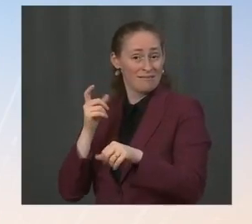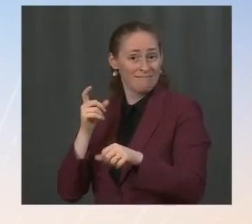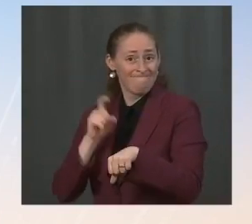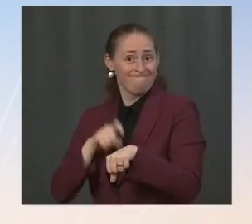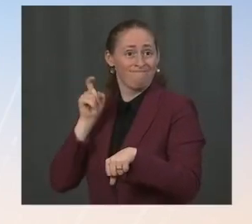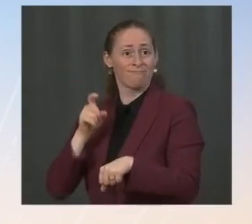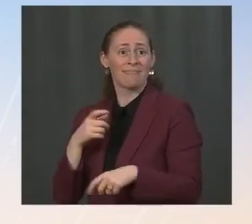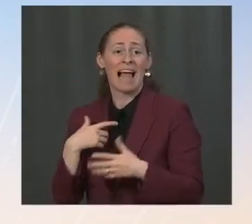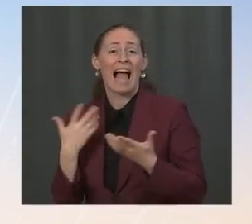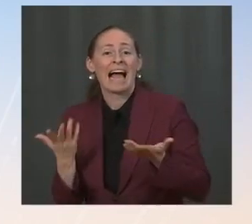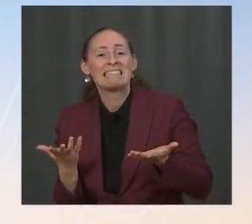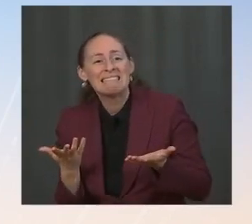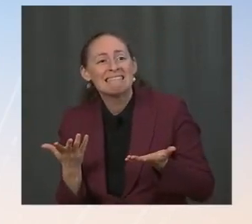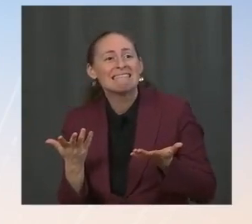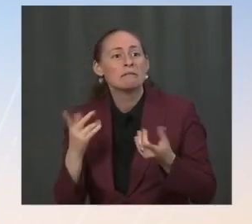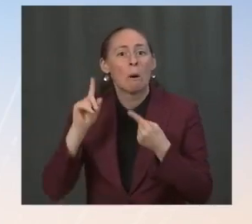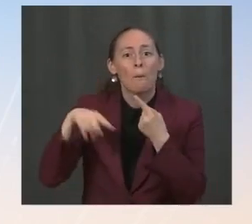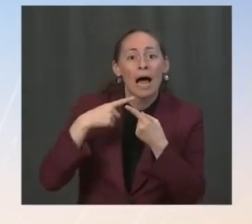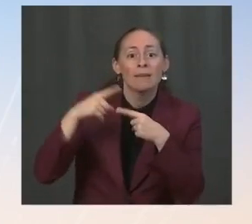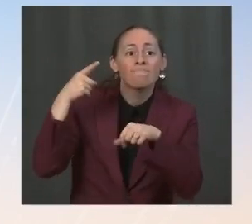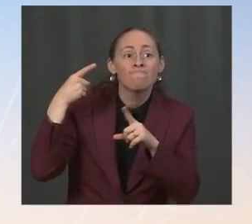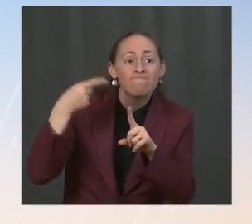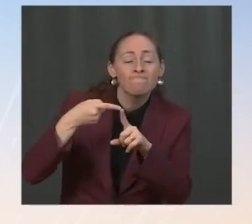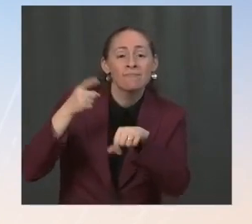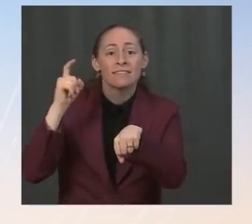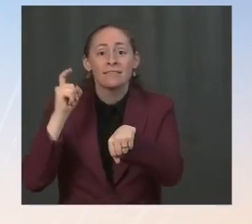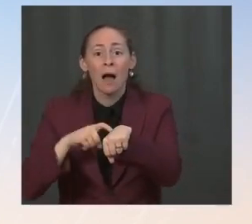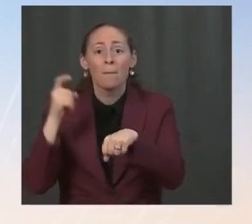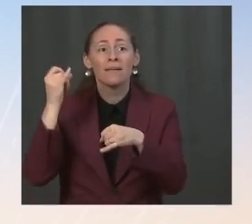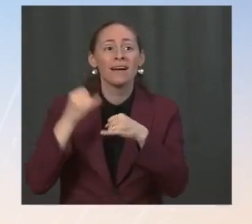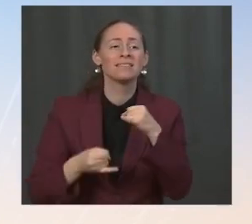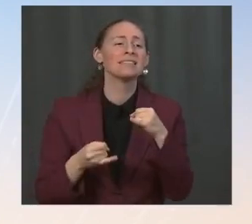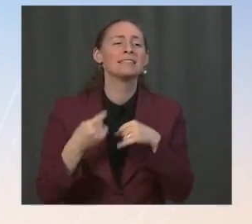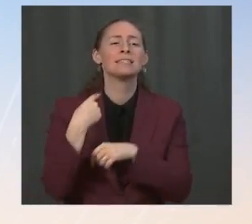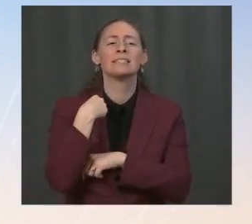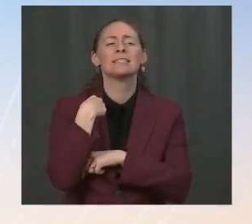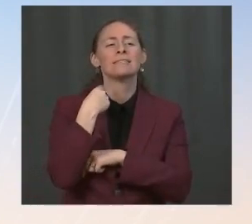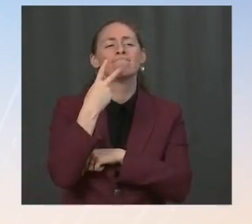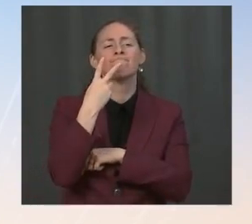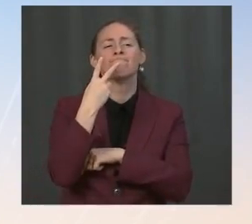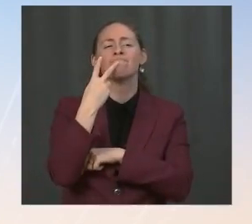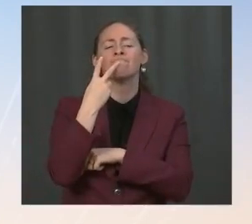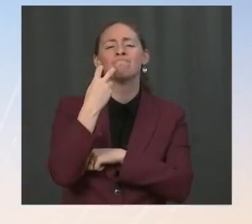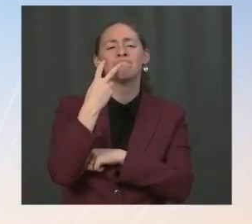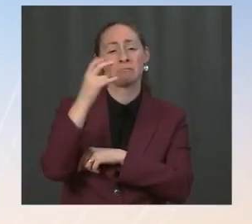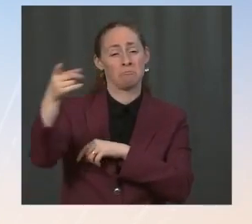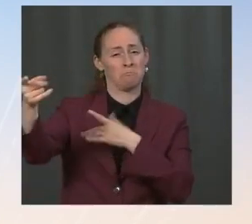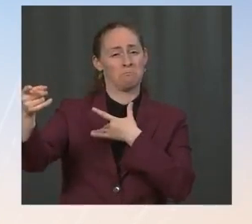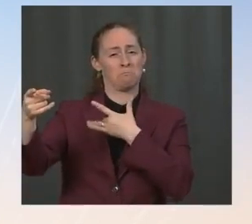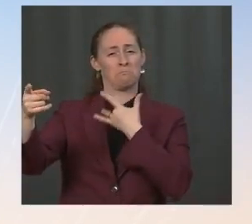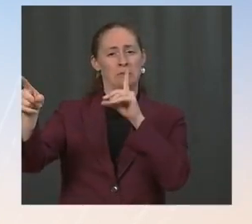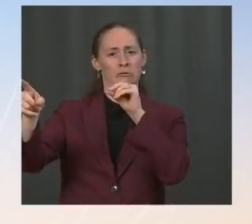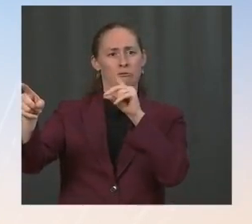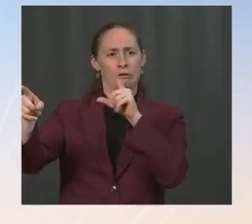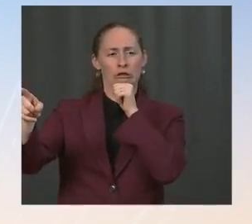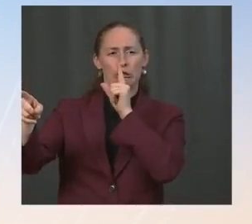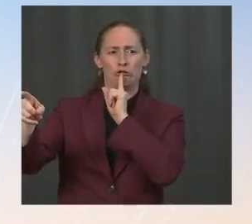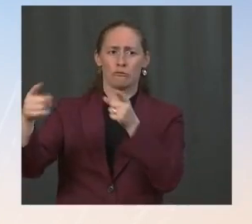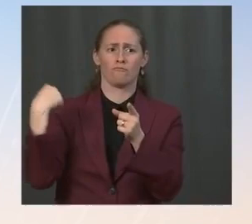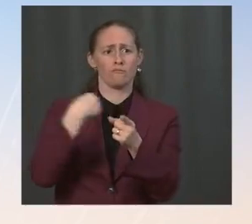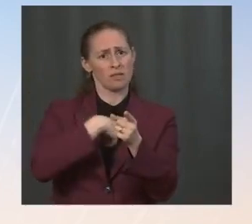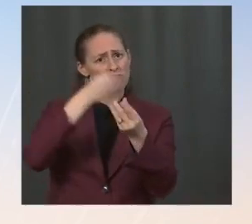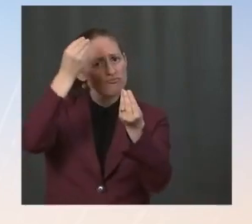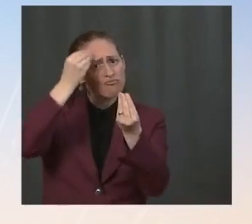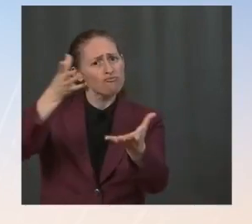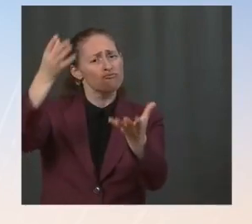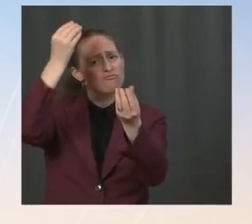last evacuation flight will be, and I don't expect the Department of Defense will do that either. We will let you know, as we have twice a day, as we have updated numbers.